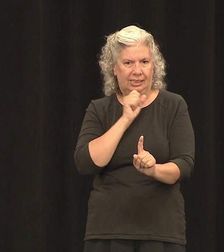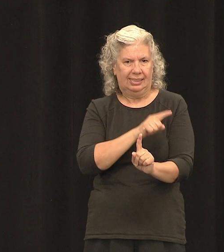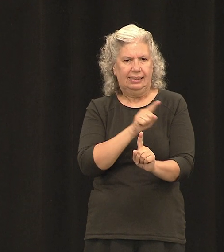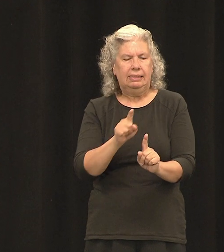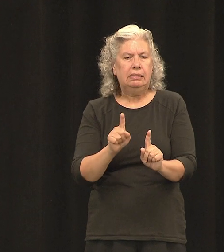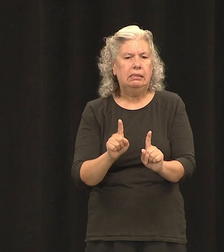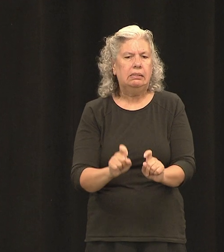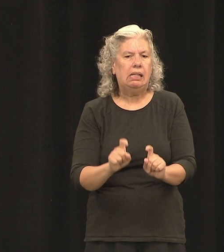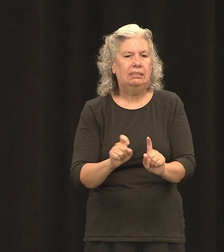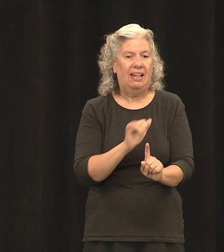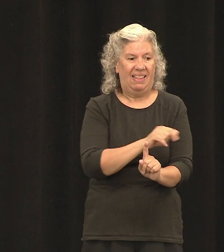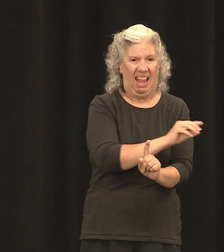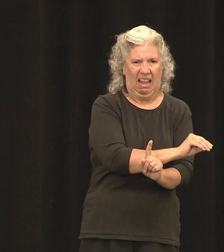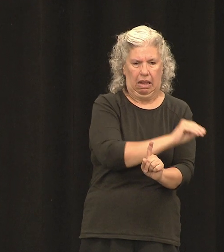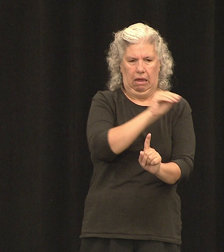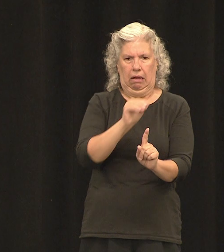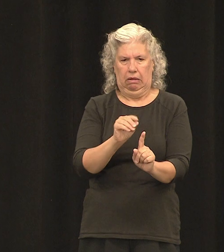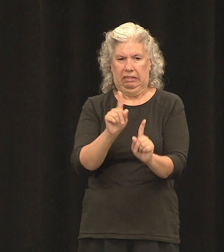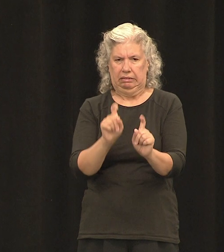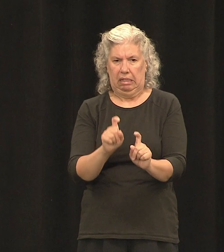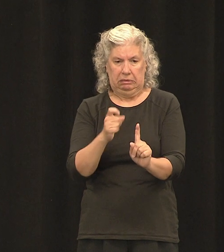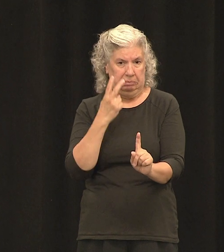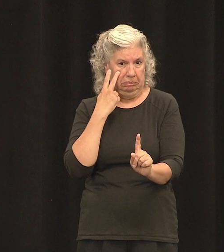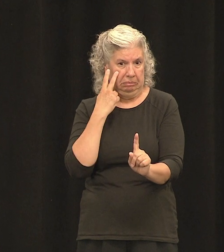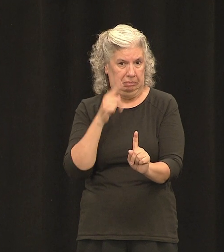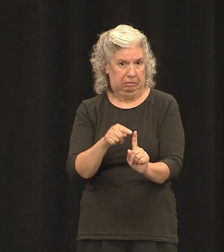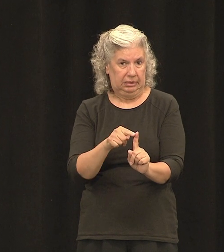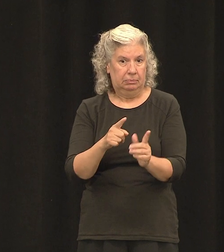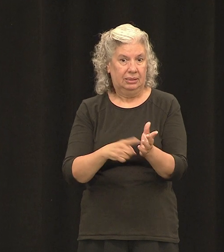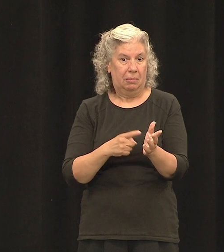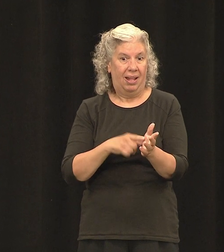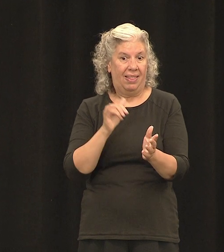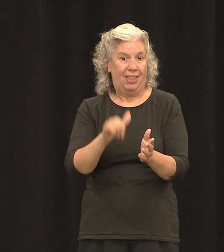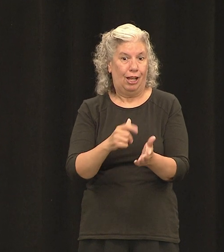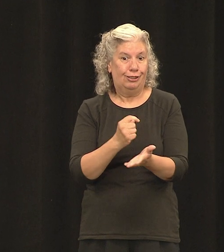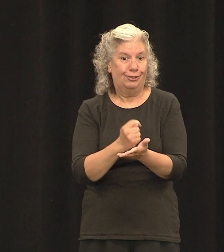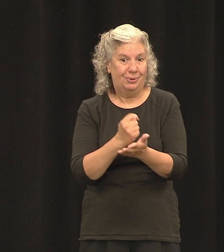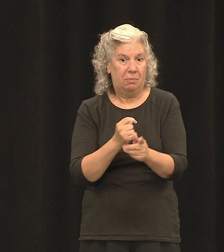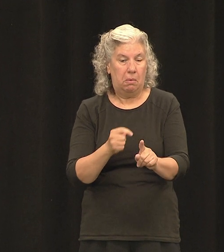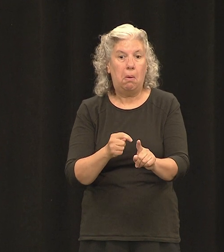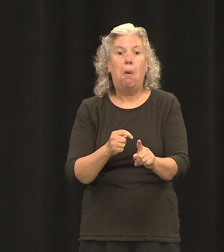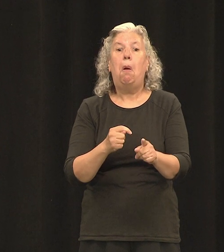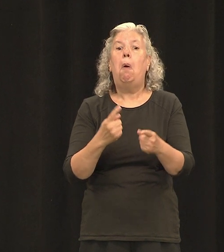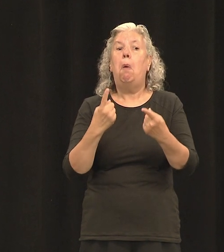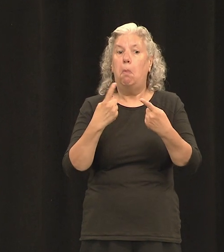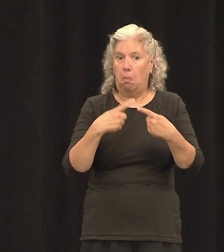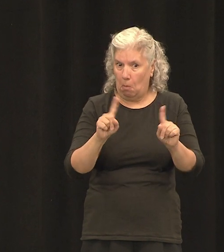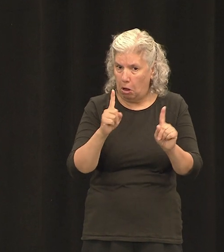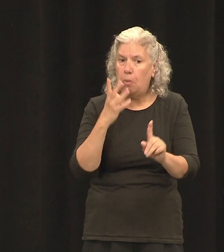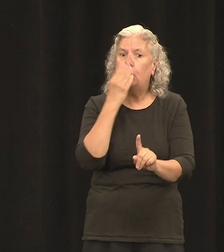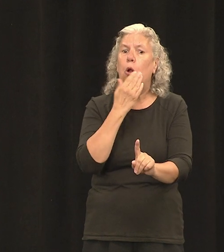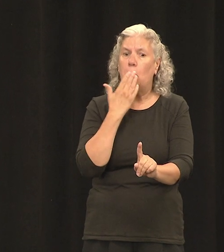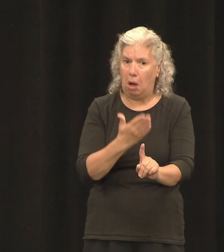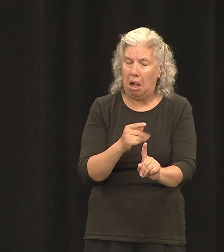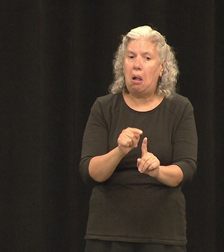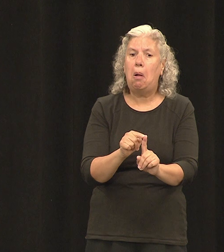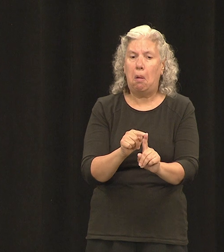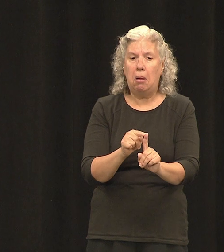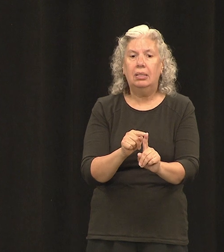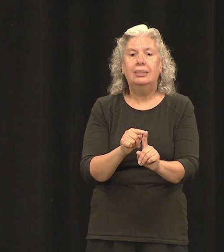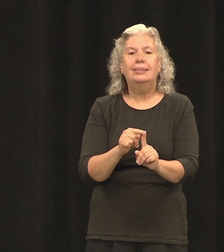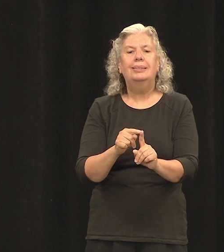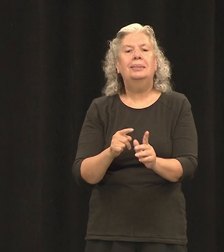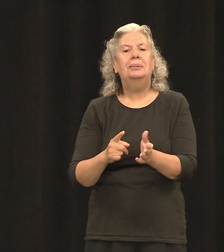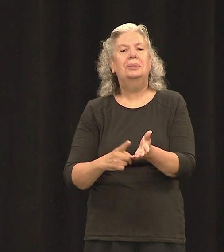therapies. Sometimes these therapies work pretty well, like we had intended them to. Sometimes they work well